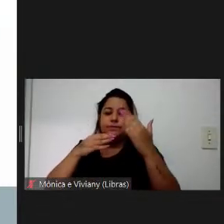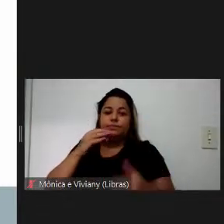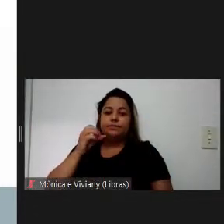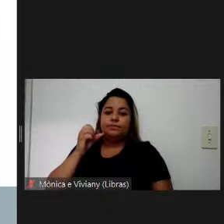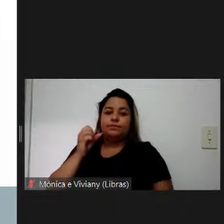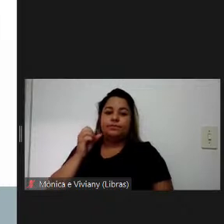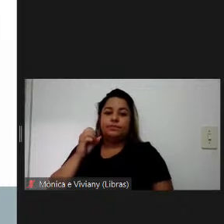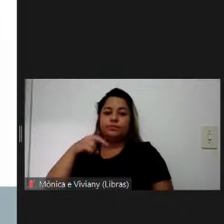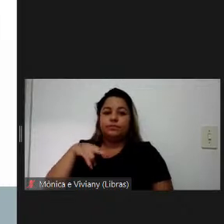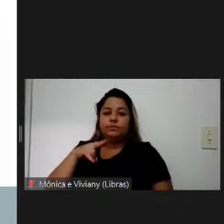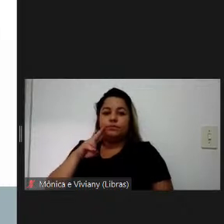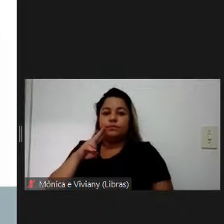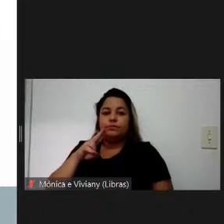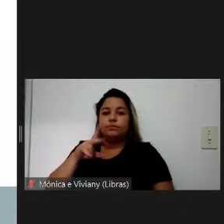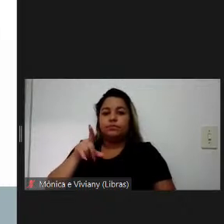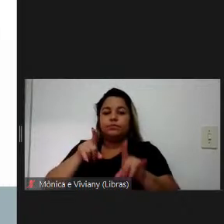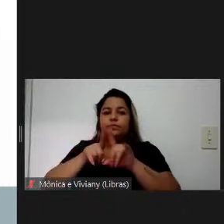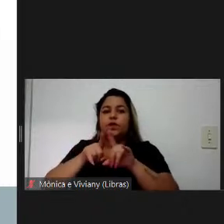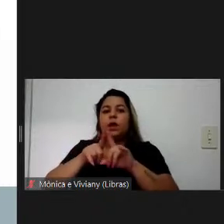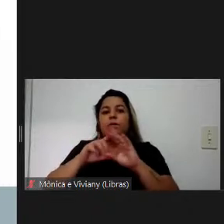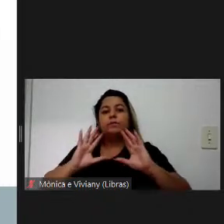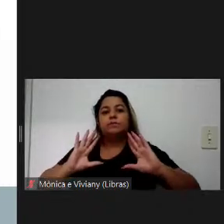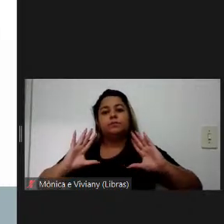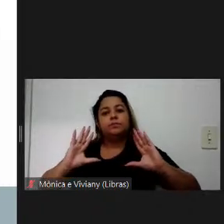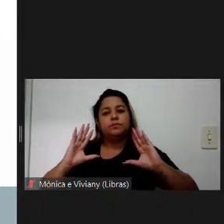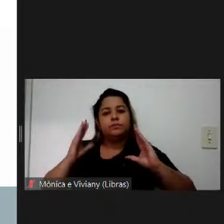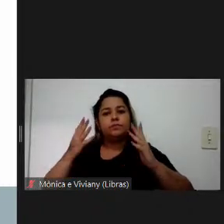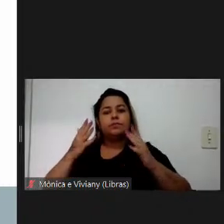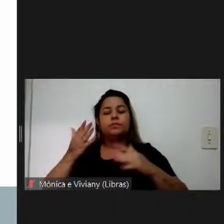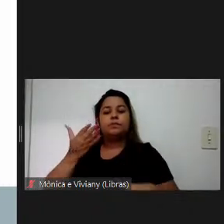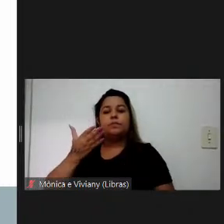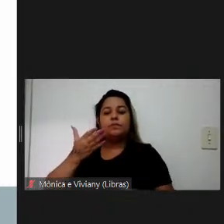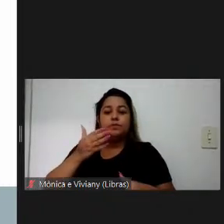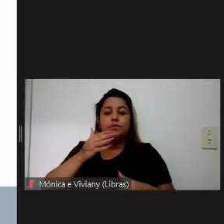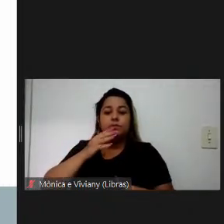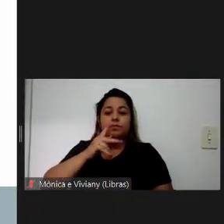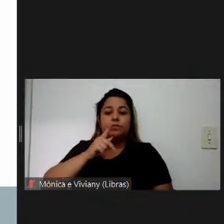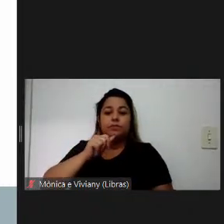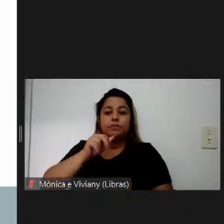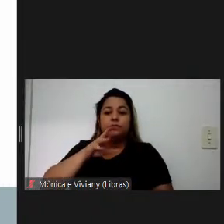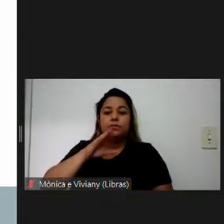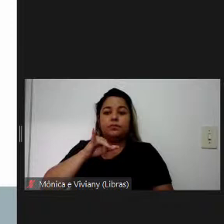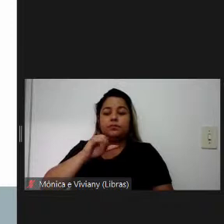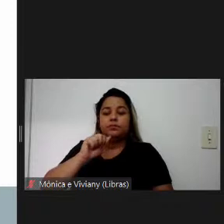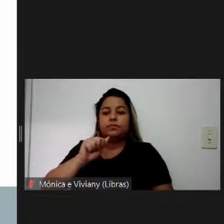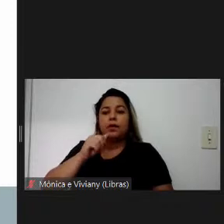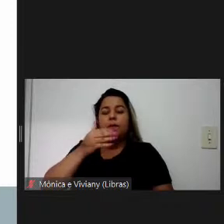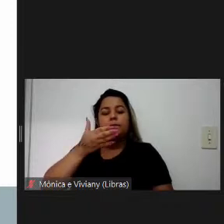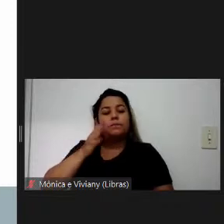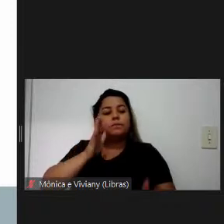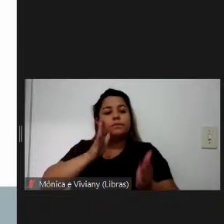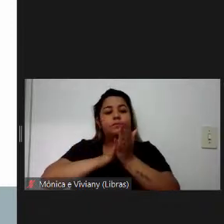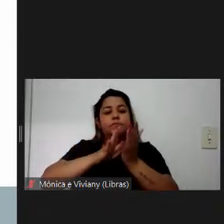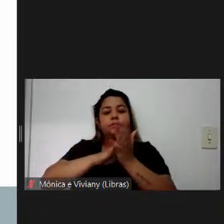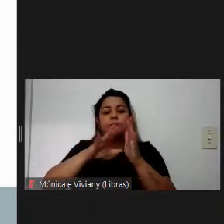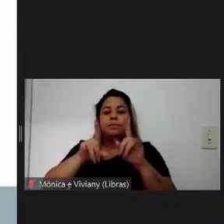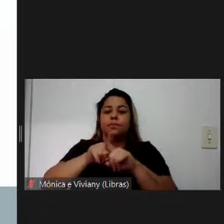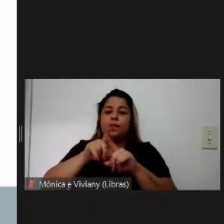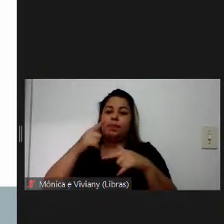to thank everyone that is here today, not only the event, but the partners. I would like